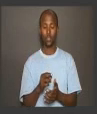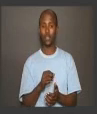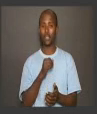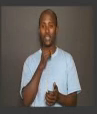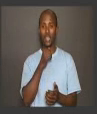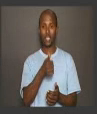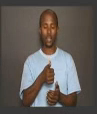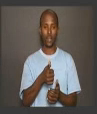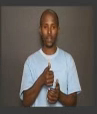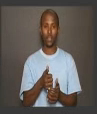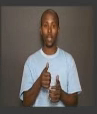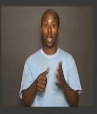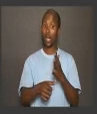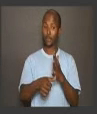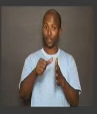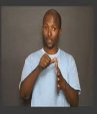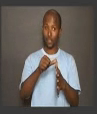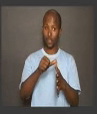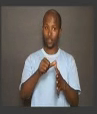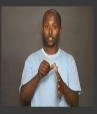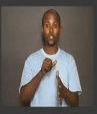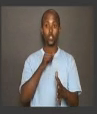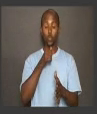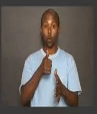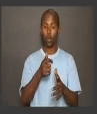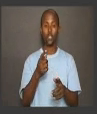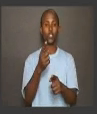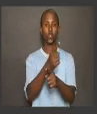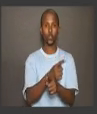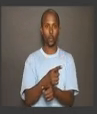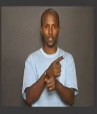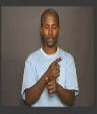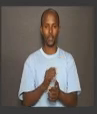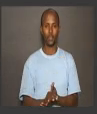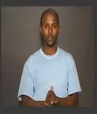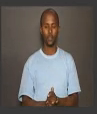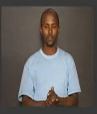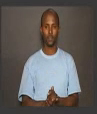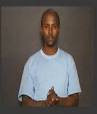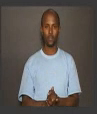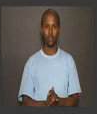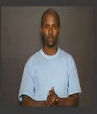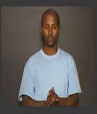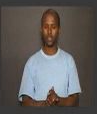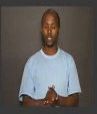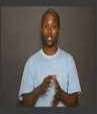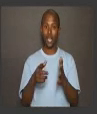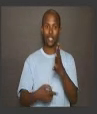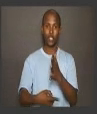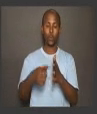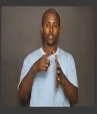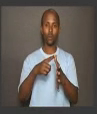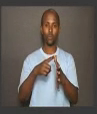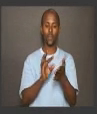because it is neither arithmetic nor geometric. It is